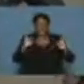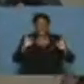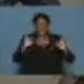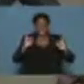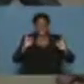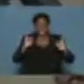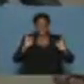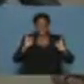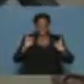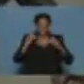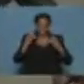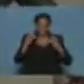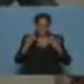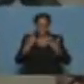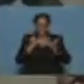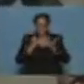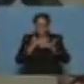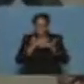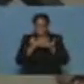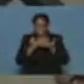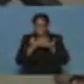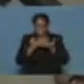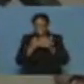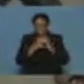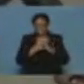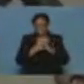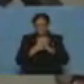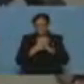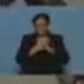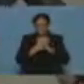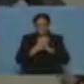the country, we're also